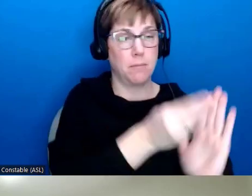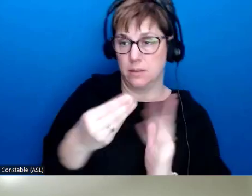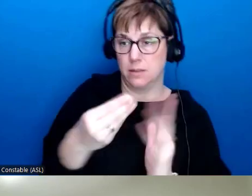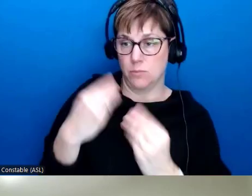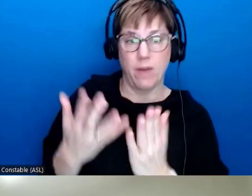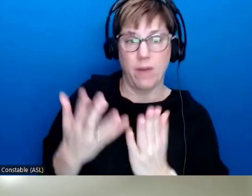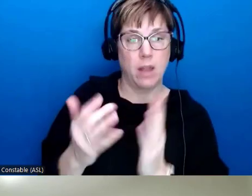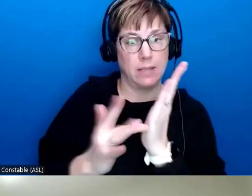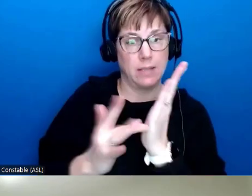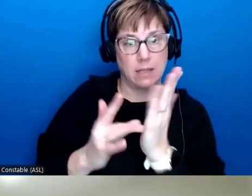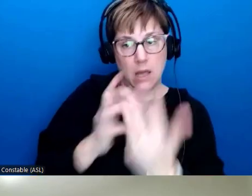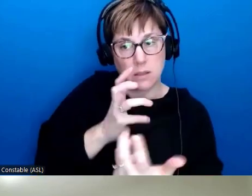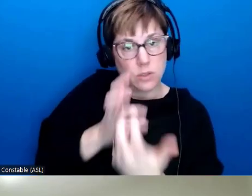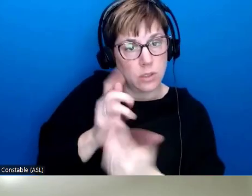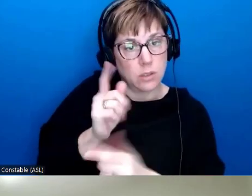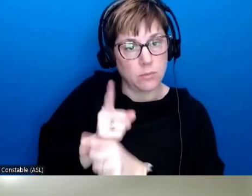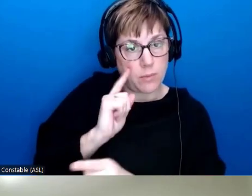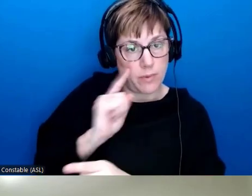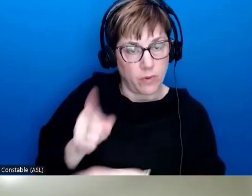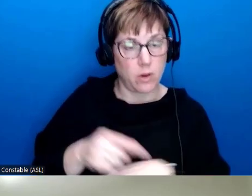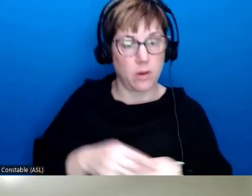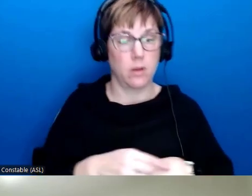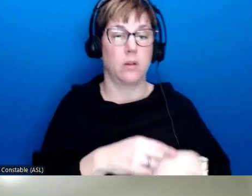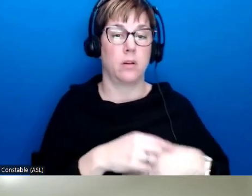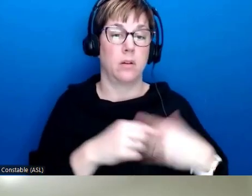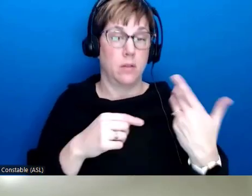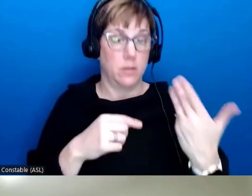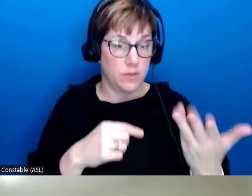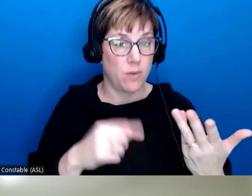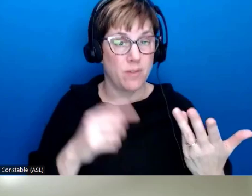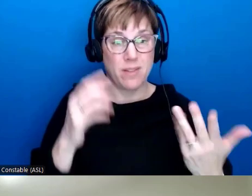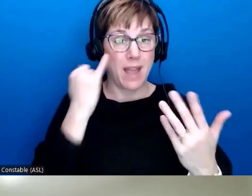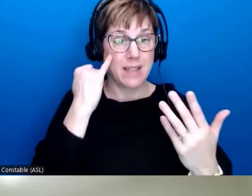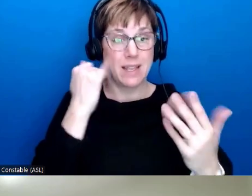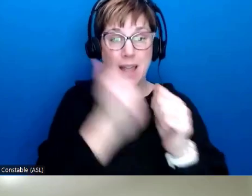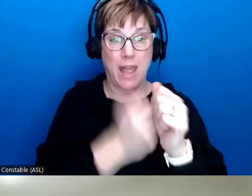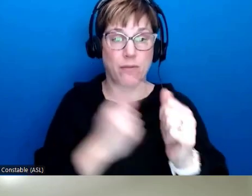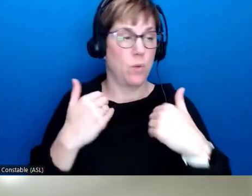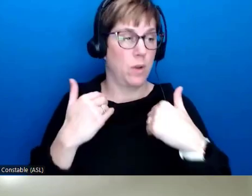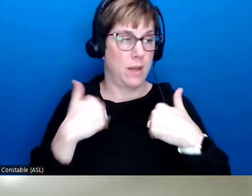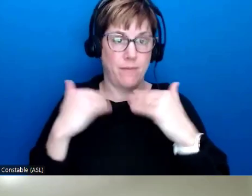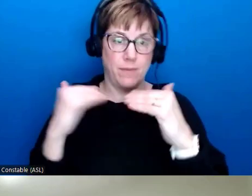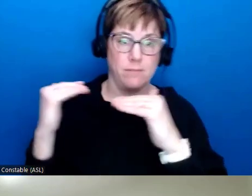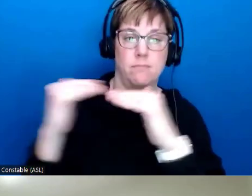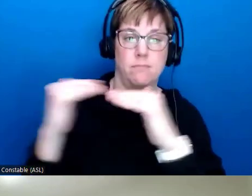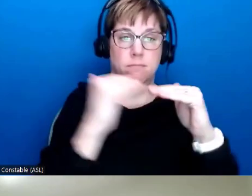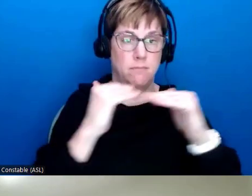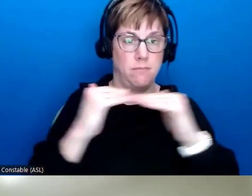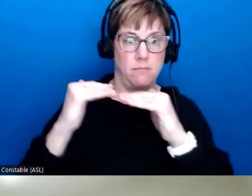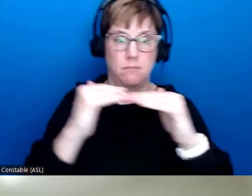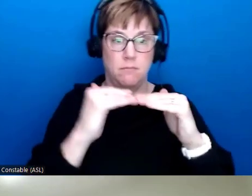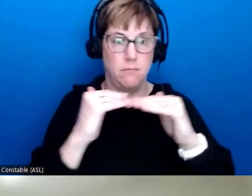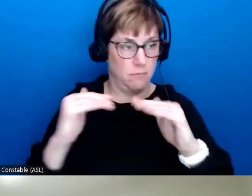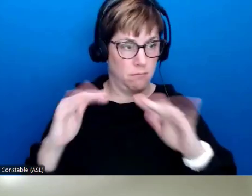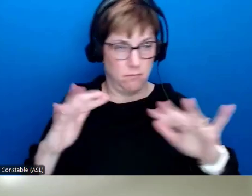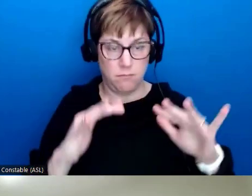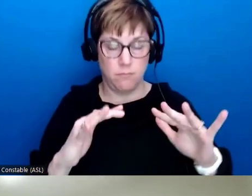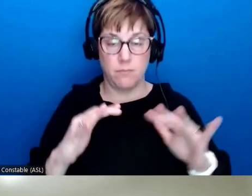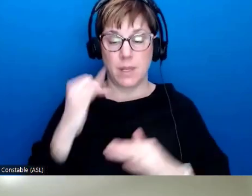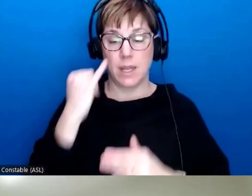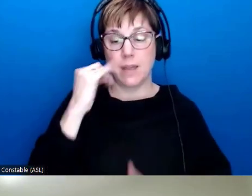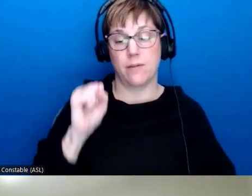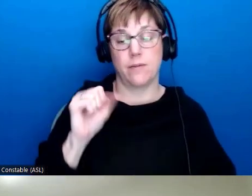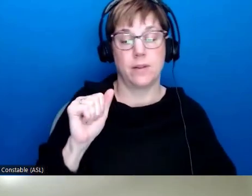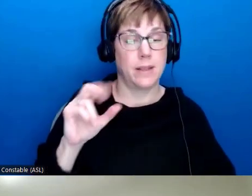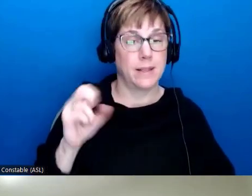technology. So the idea here is giving a level playing field for everyone. If Sarah